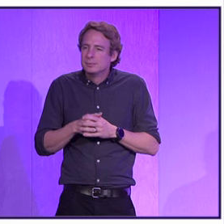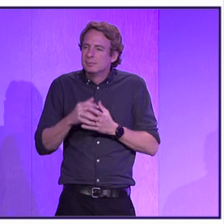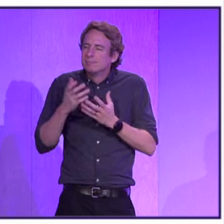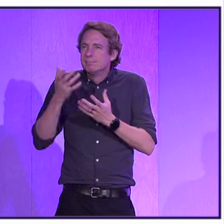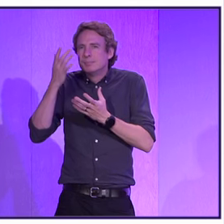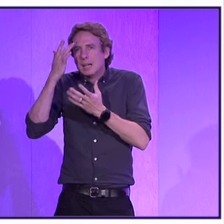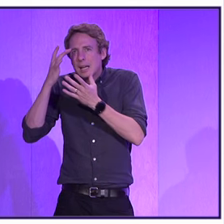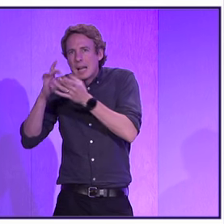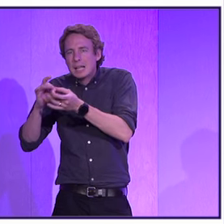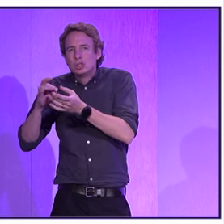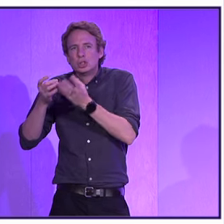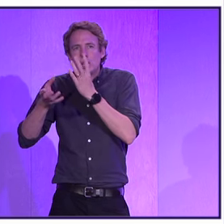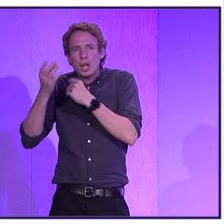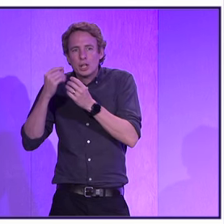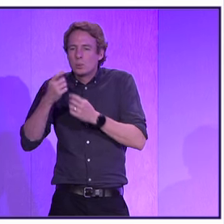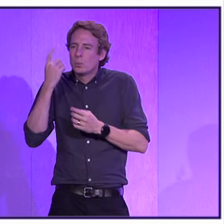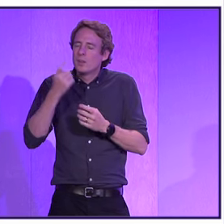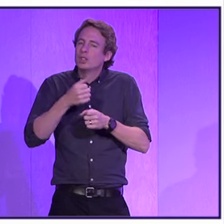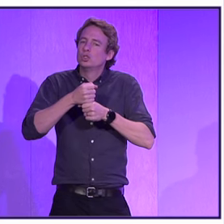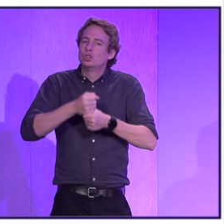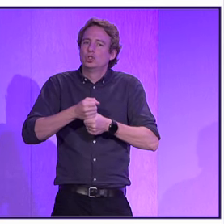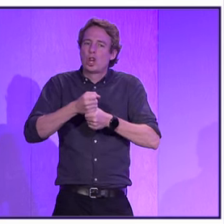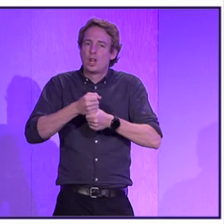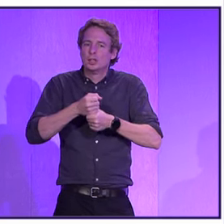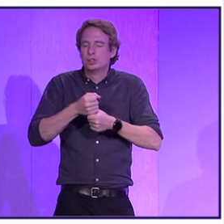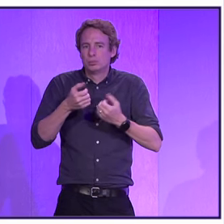and connection is the analogy of the church door.